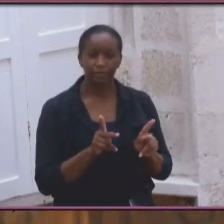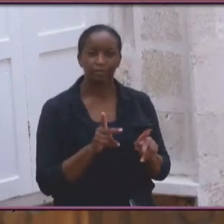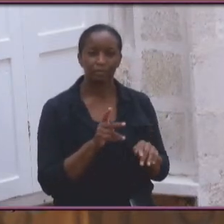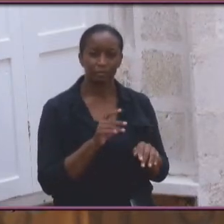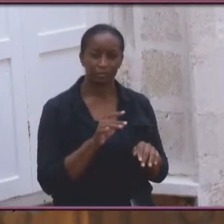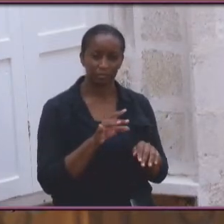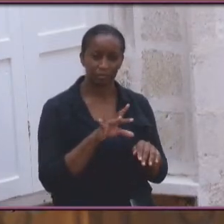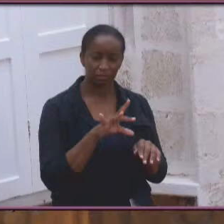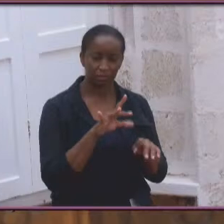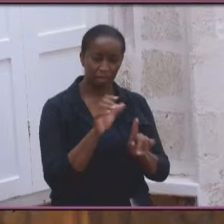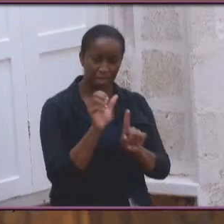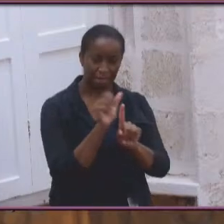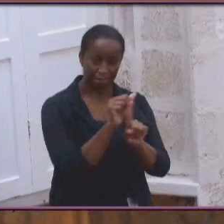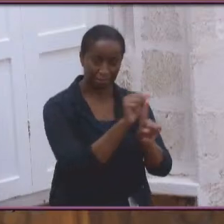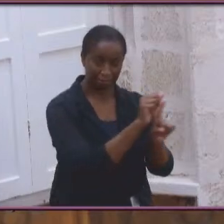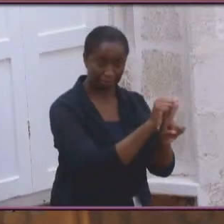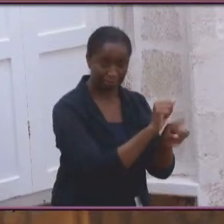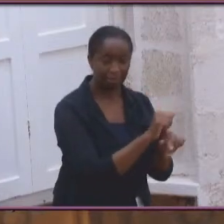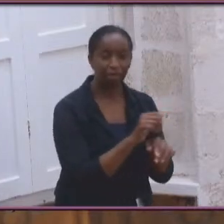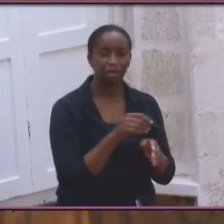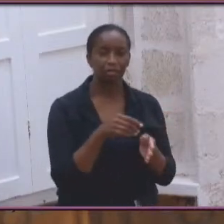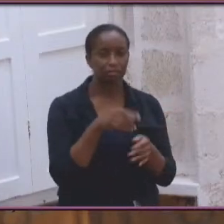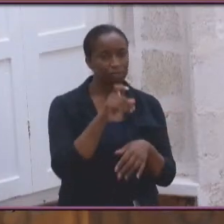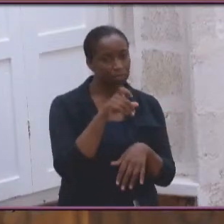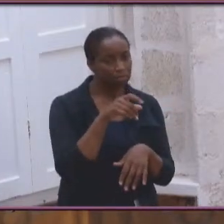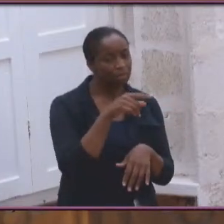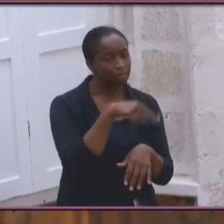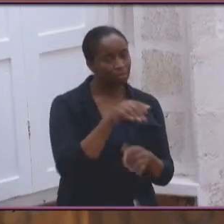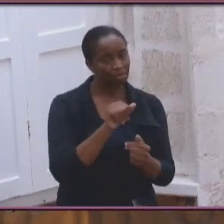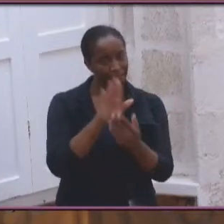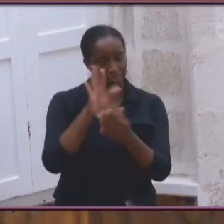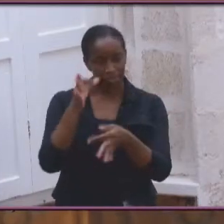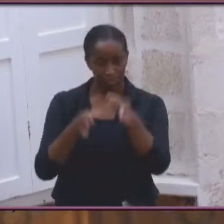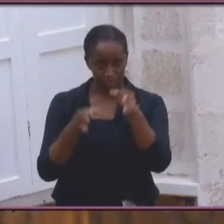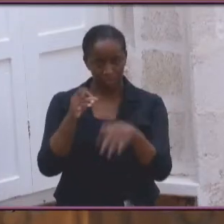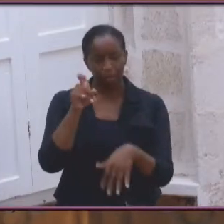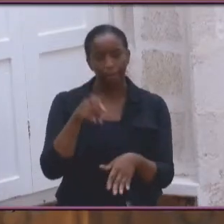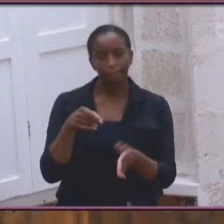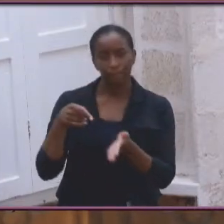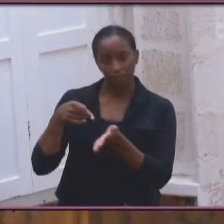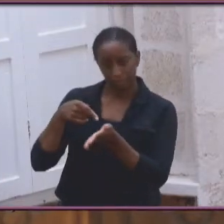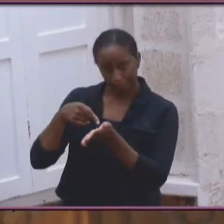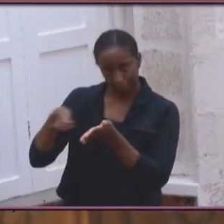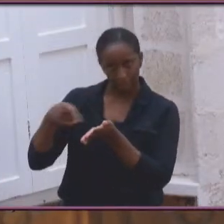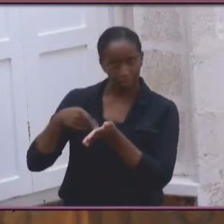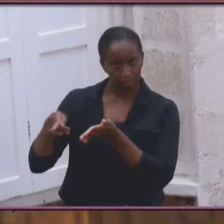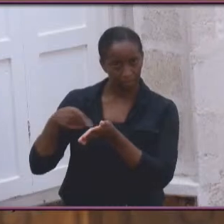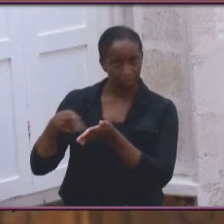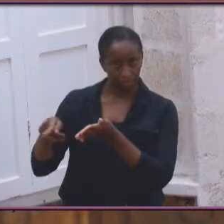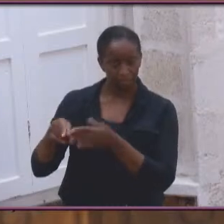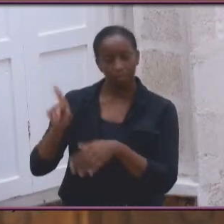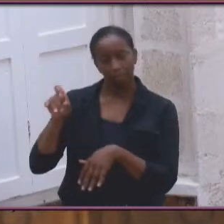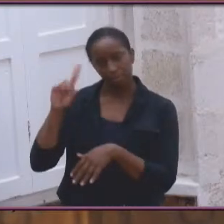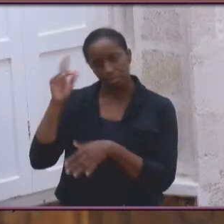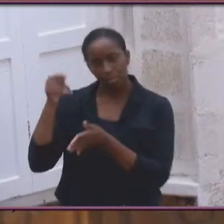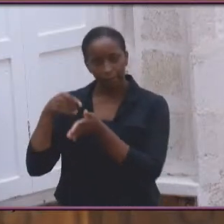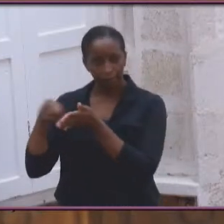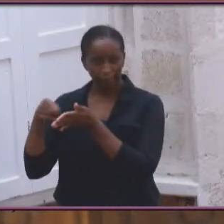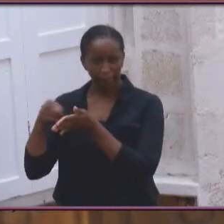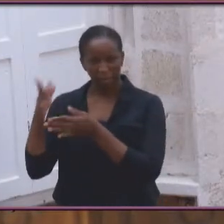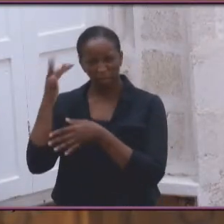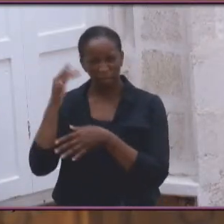when environmental officers and assistants could be doing more valuable work in the community. And so we've introduced a